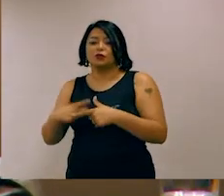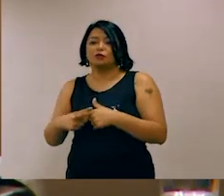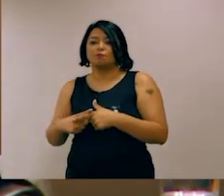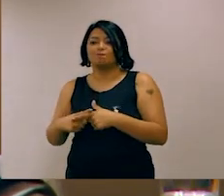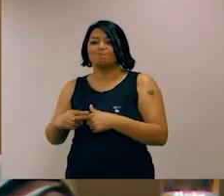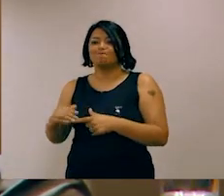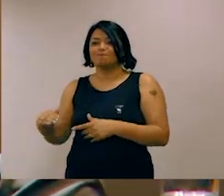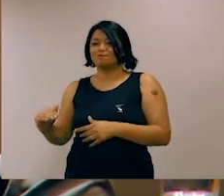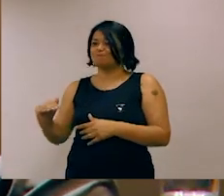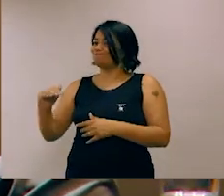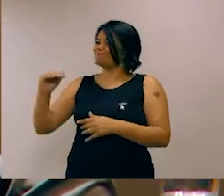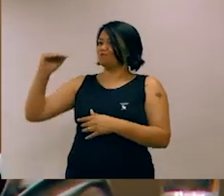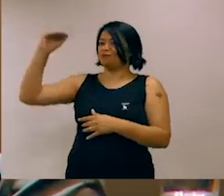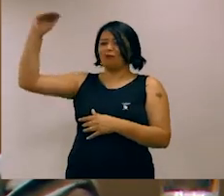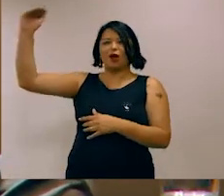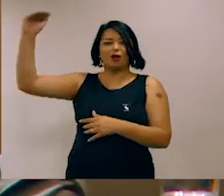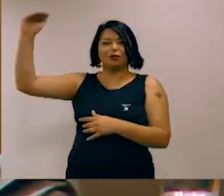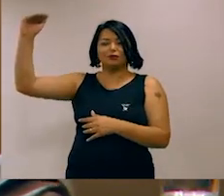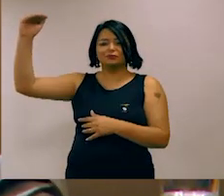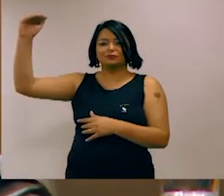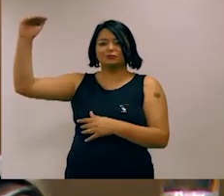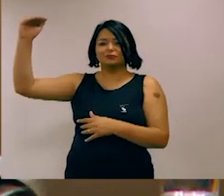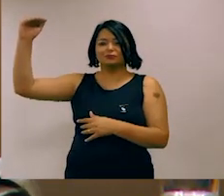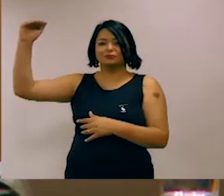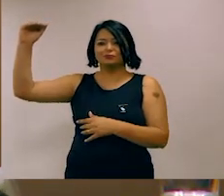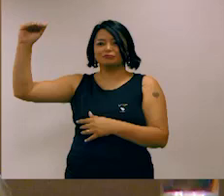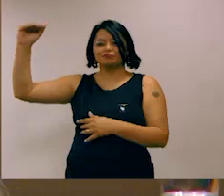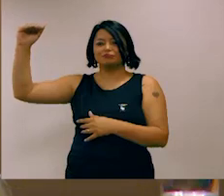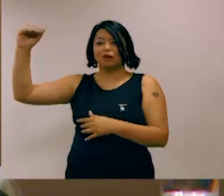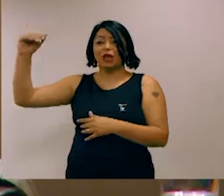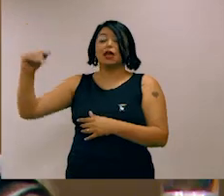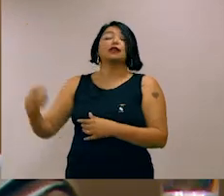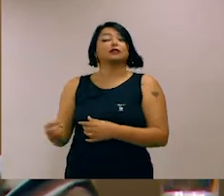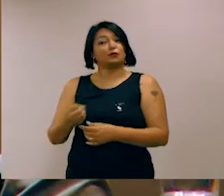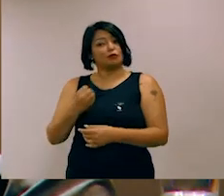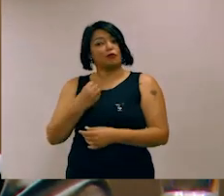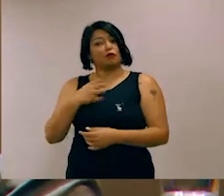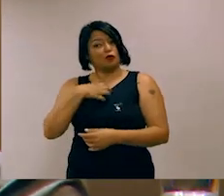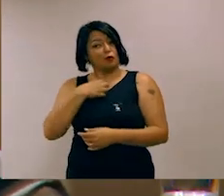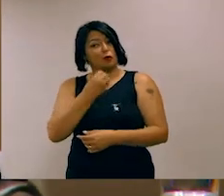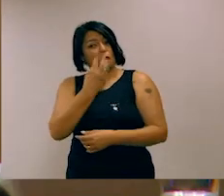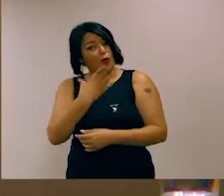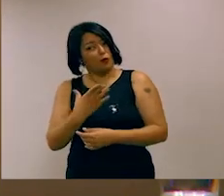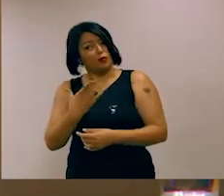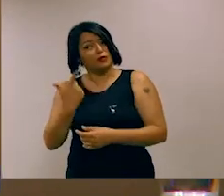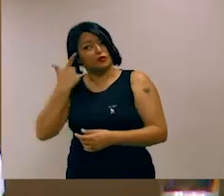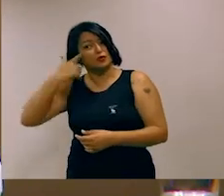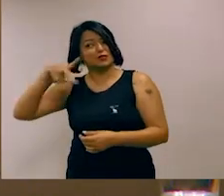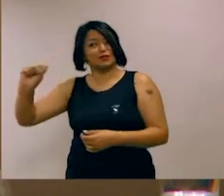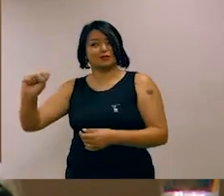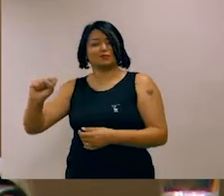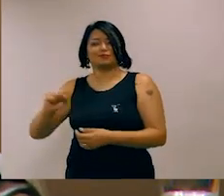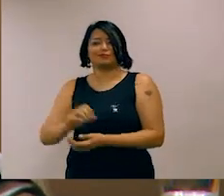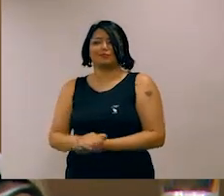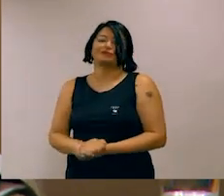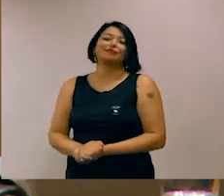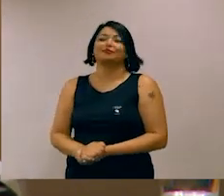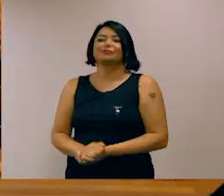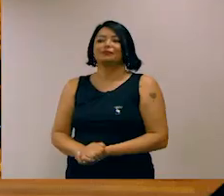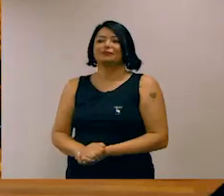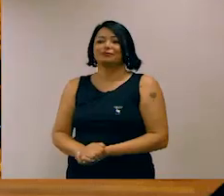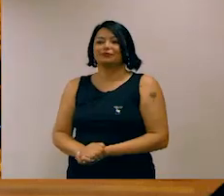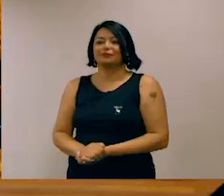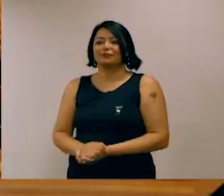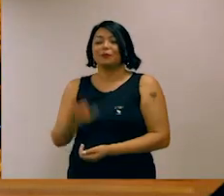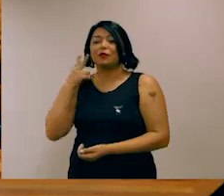good initiative, and I've heard that you're actually considering to do that here in Brazil as well, so maybe